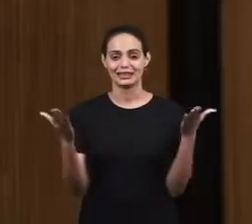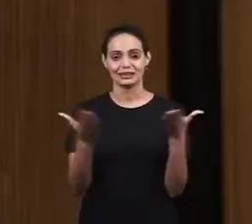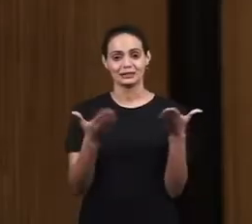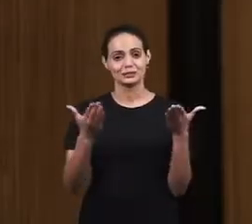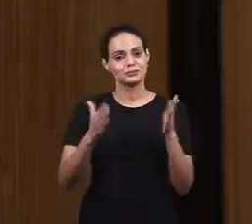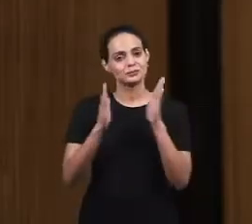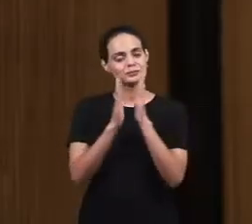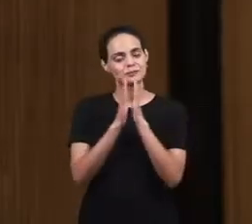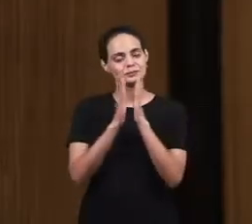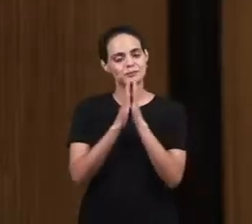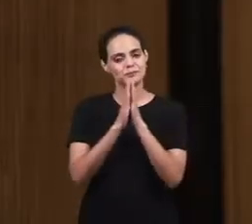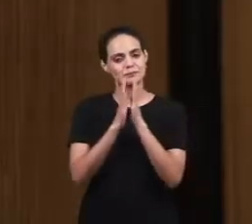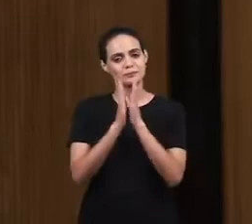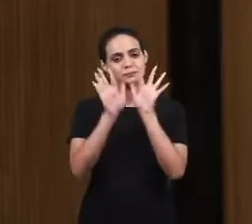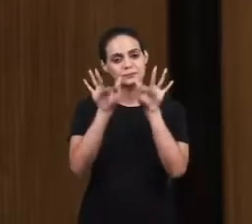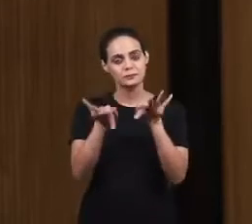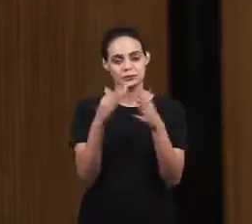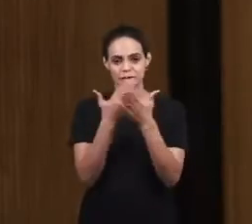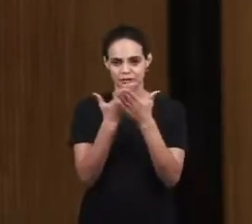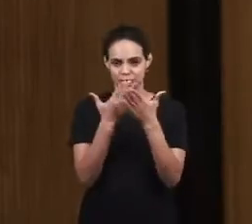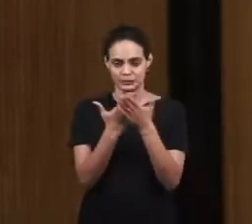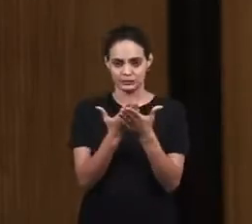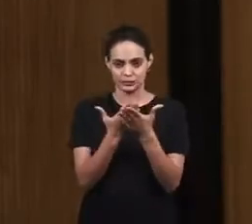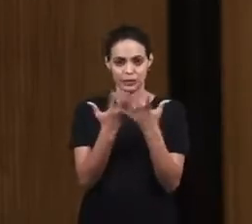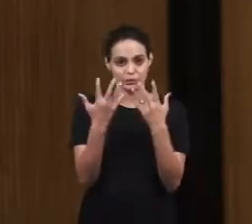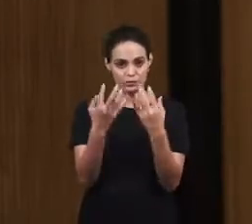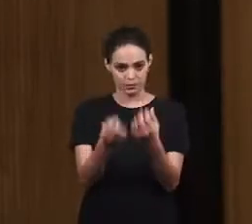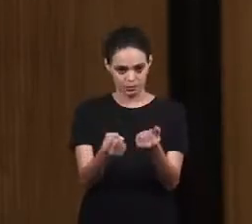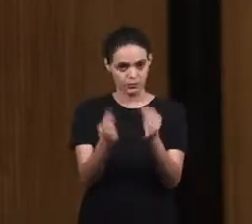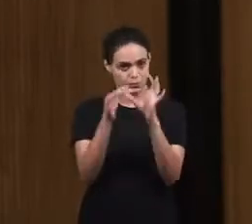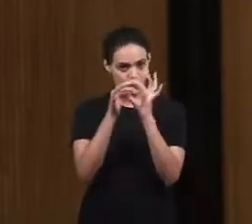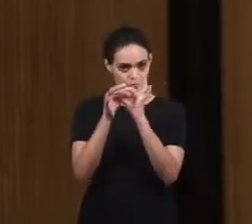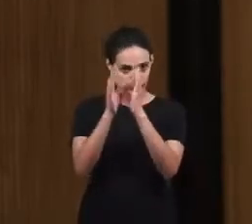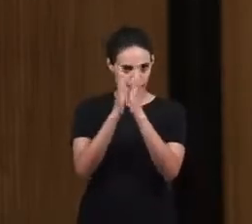Now, we're going to end our class. Let's